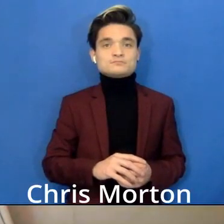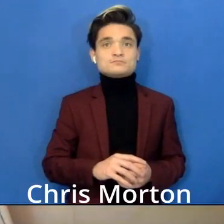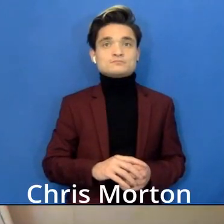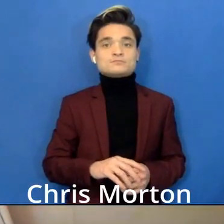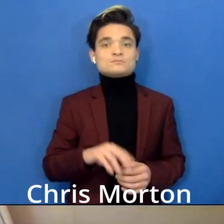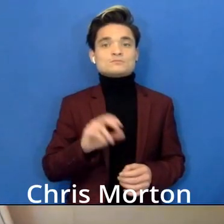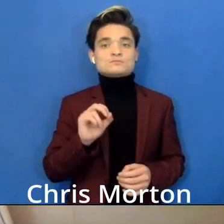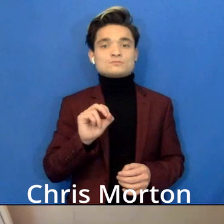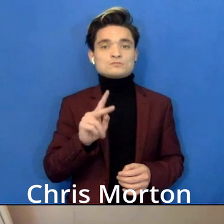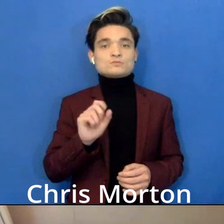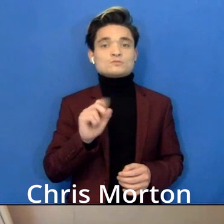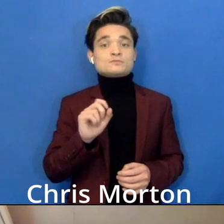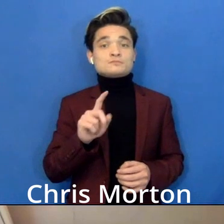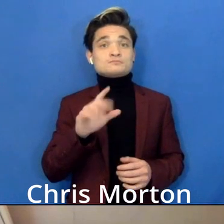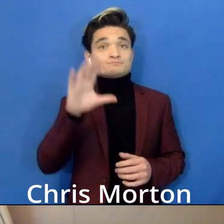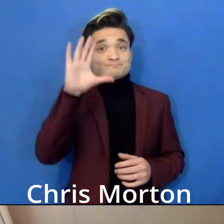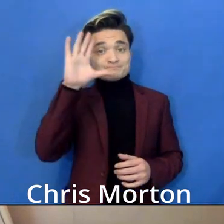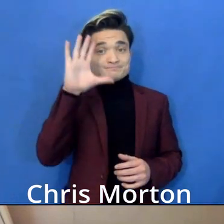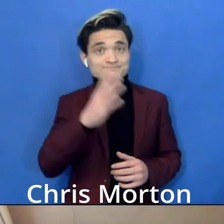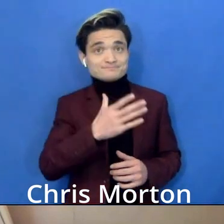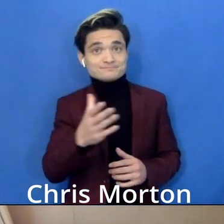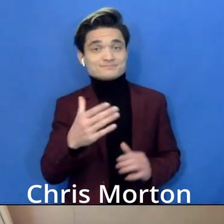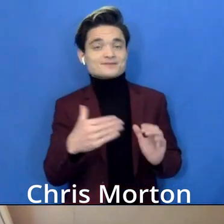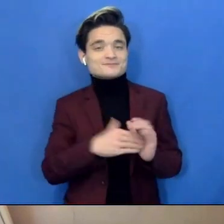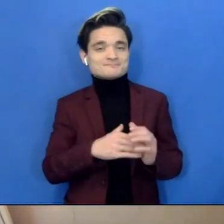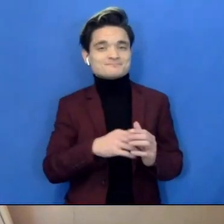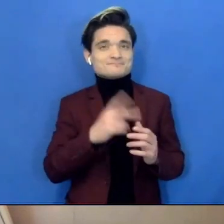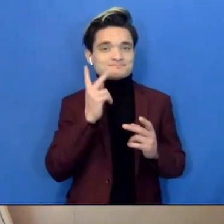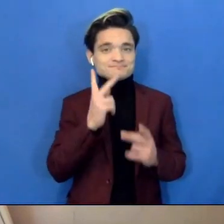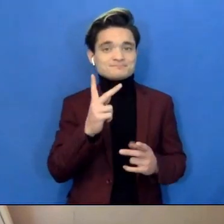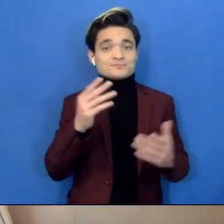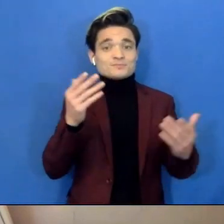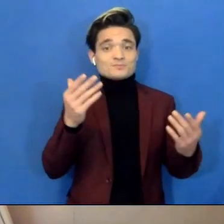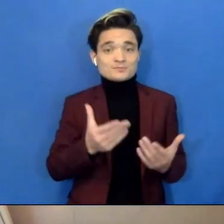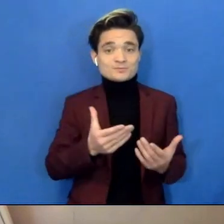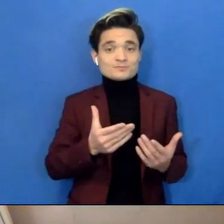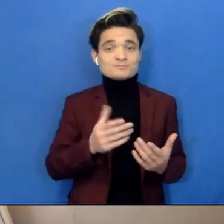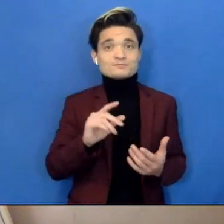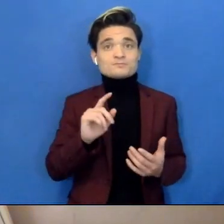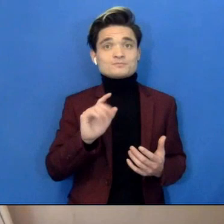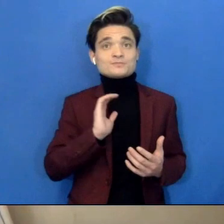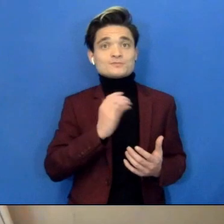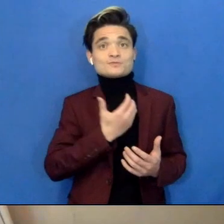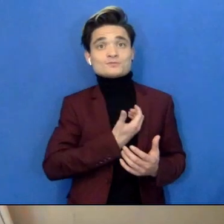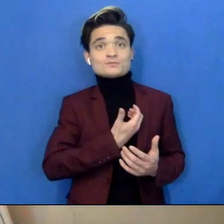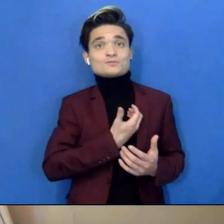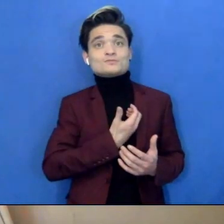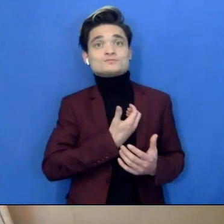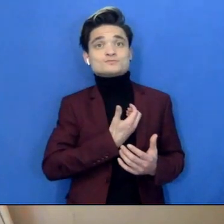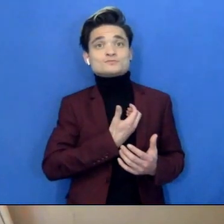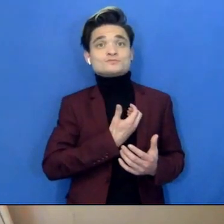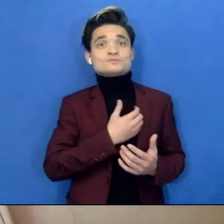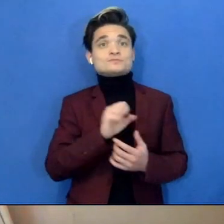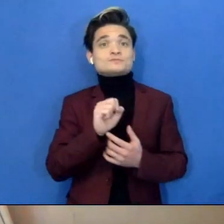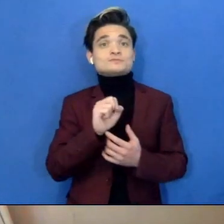Hello again, everyone, and welcome to the subtext of your presentations